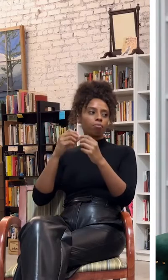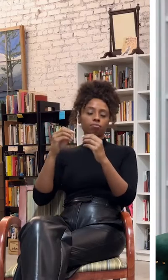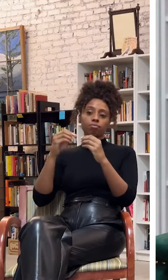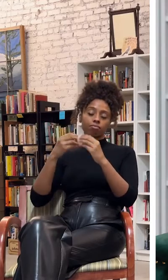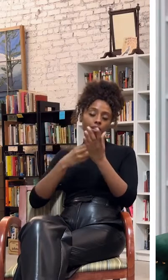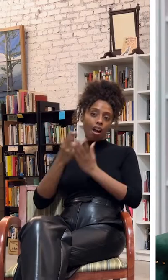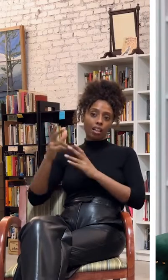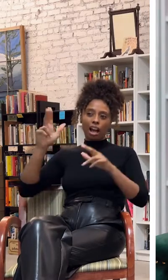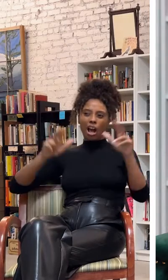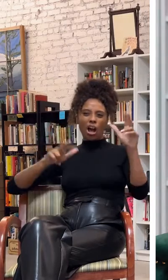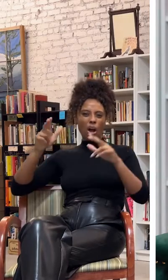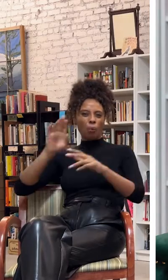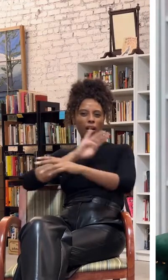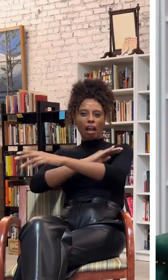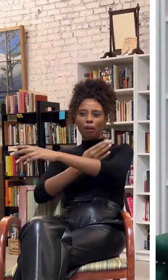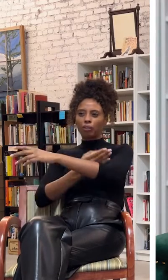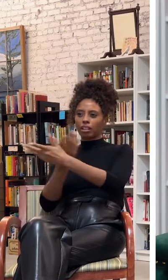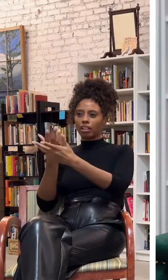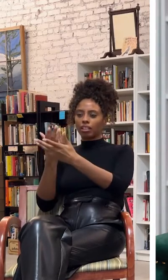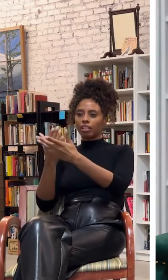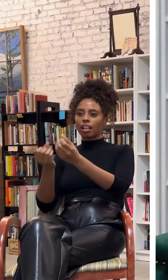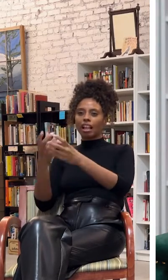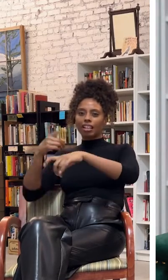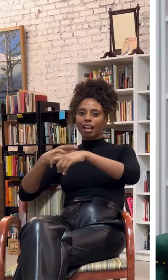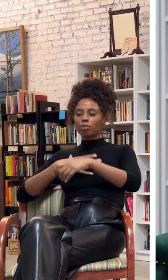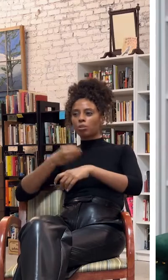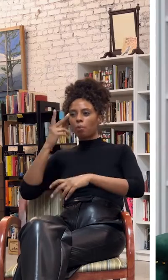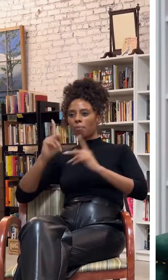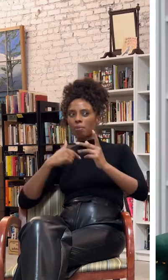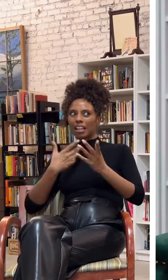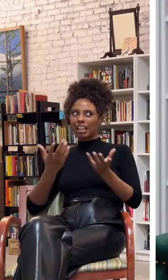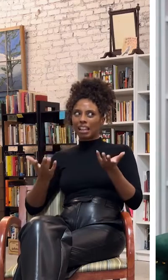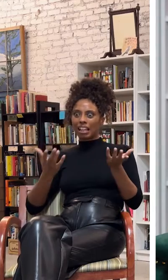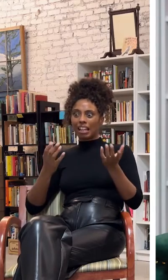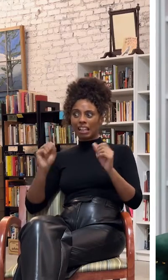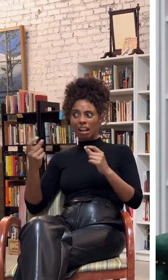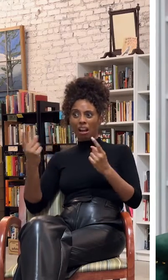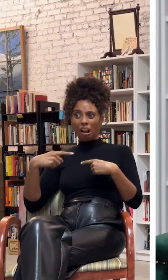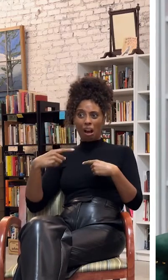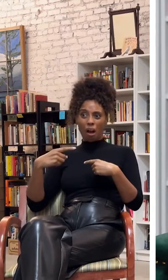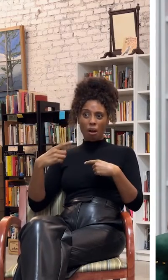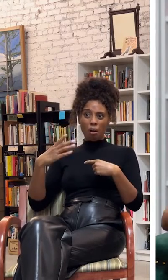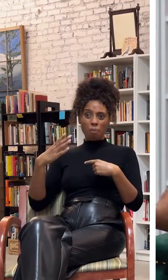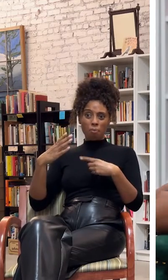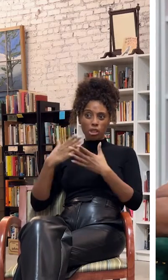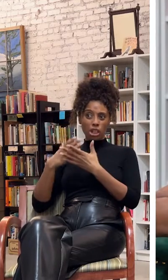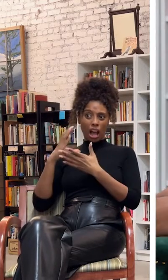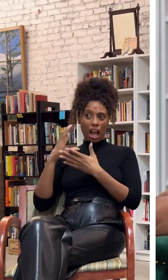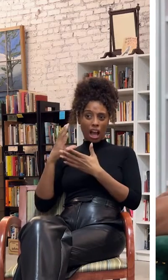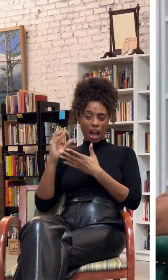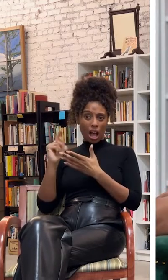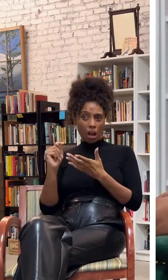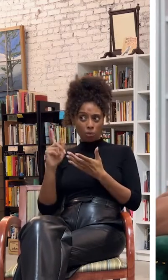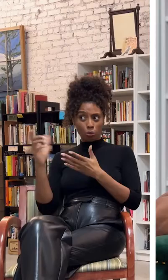honestly, awkward energy. A lot of times it's white people being like, can I come to the cookout? Like, I don't know.